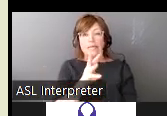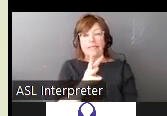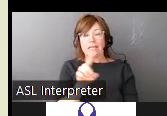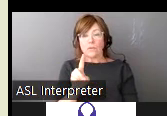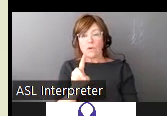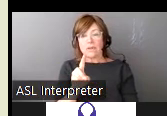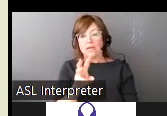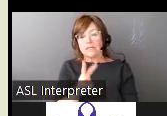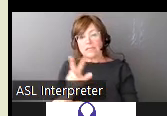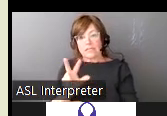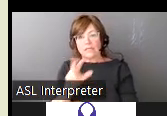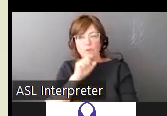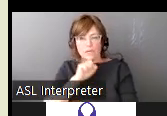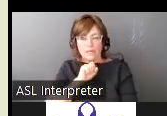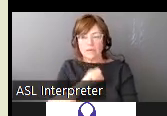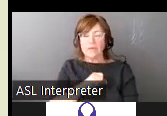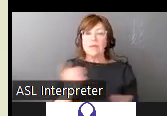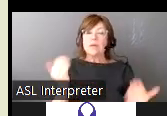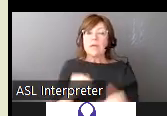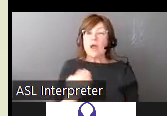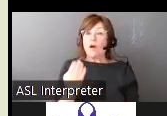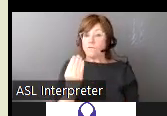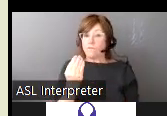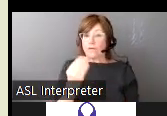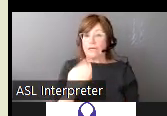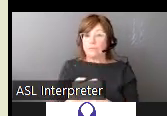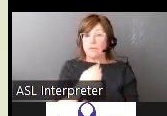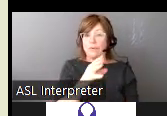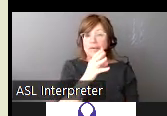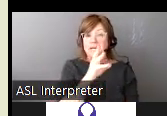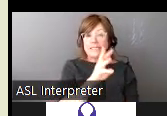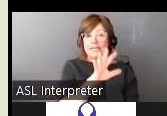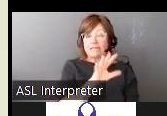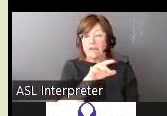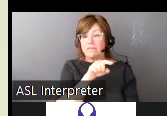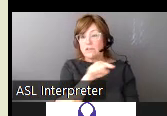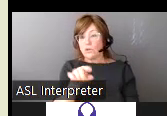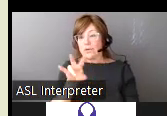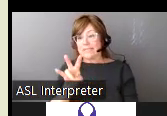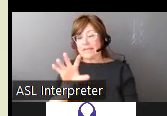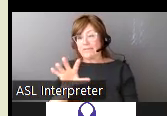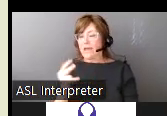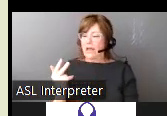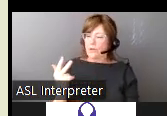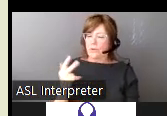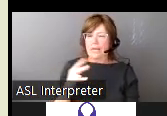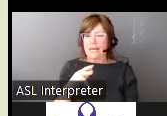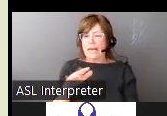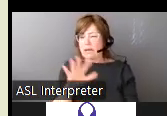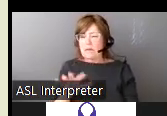years old. 14 were between 65 and 75, and 3 of them were about 75 years